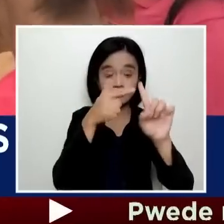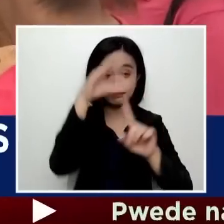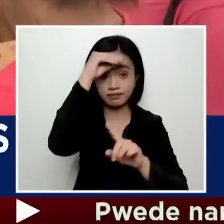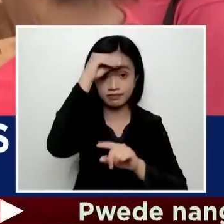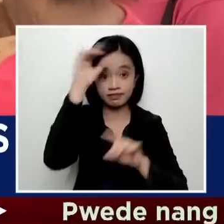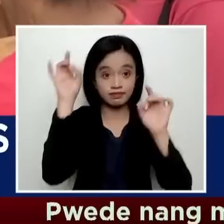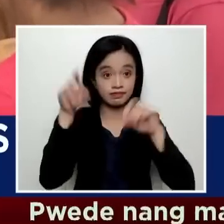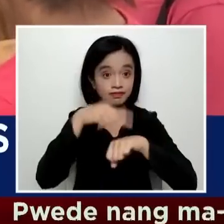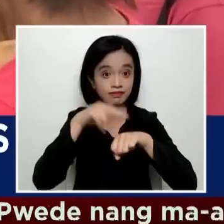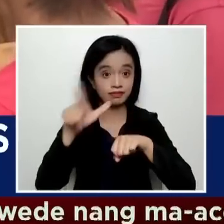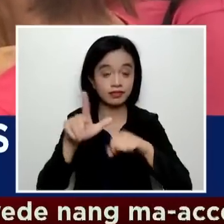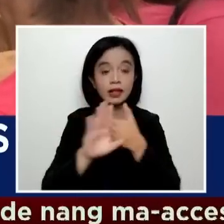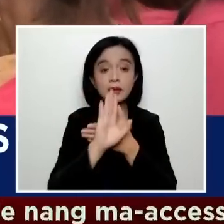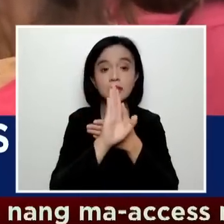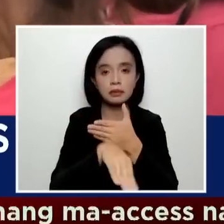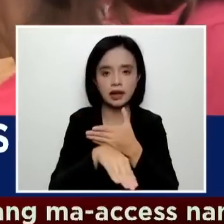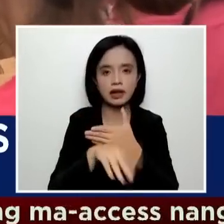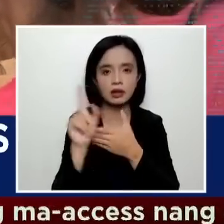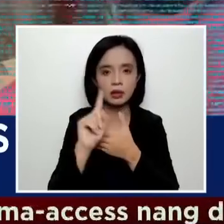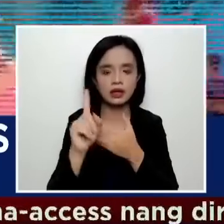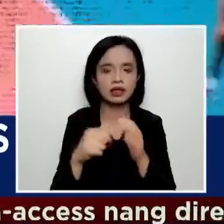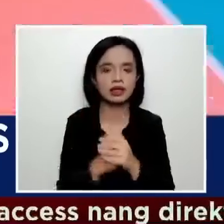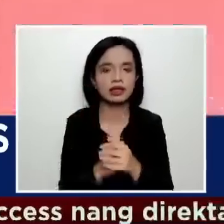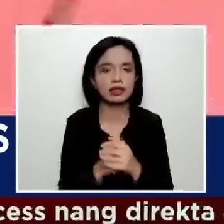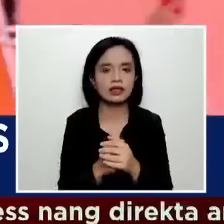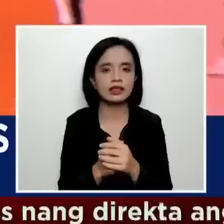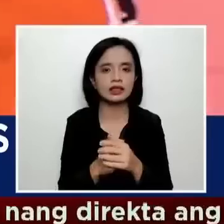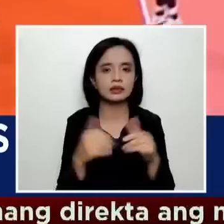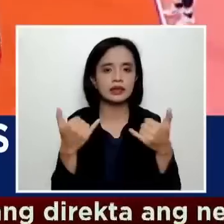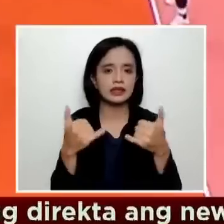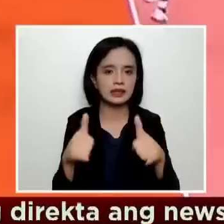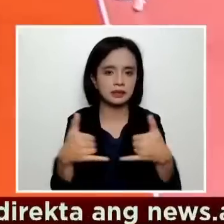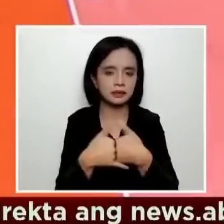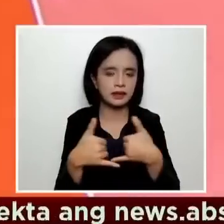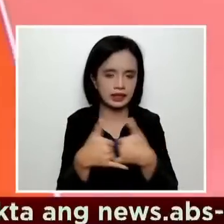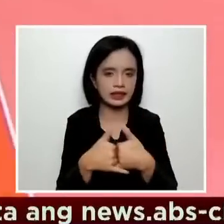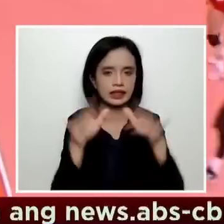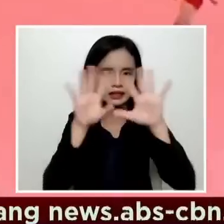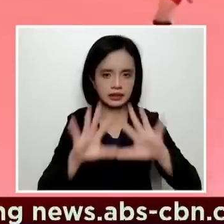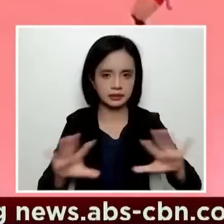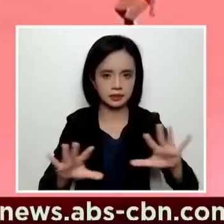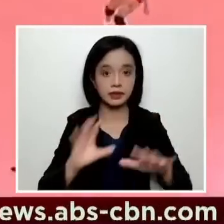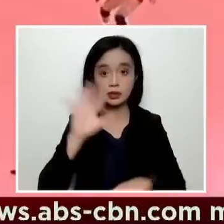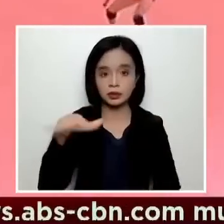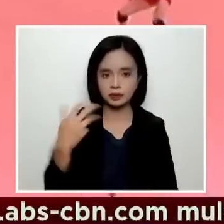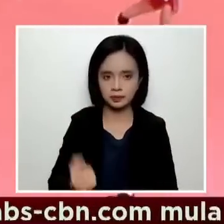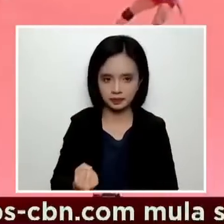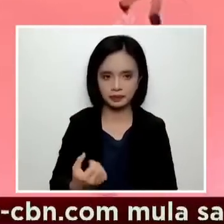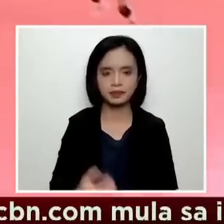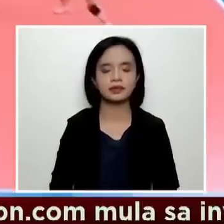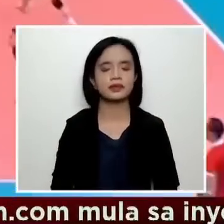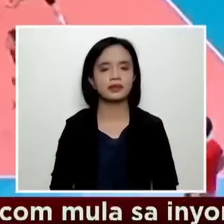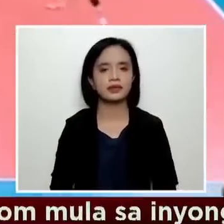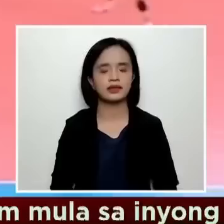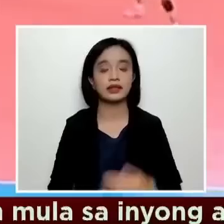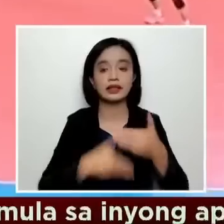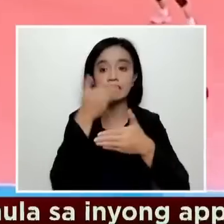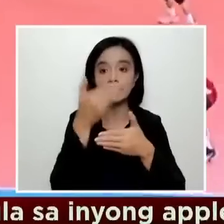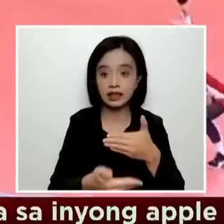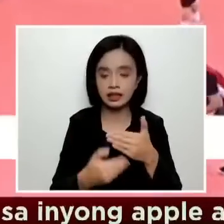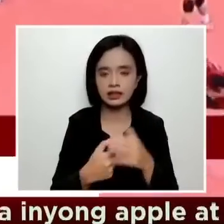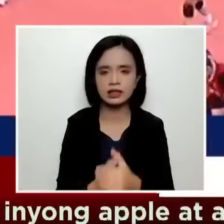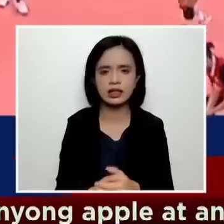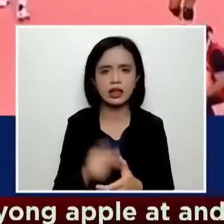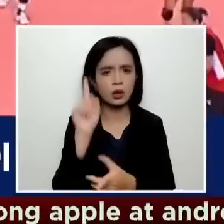makabalik sa podium sa SEA Games sa Cambodia. The game works now, right? Even on the side of Petrogas. Samantala, isang panalo na